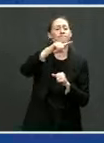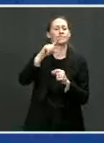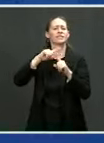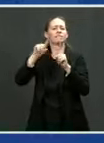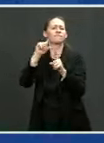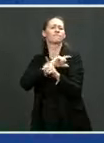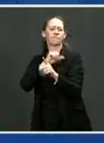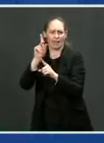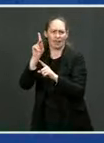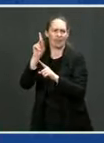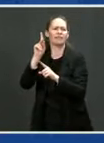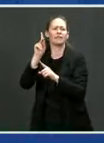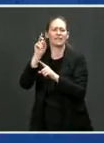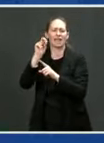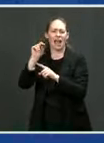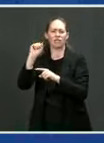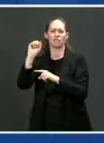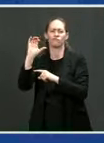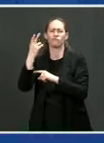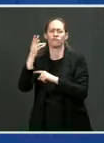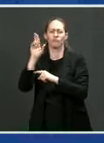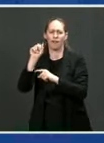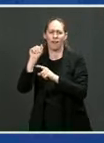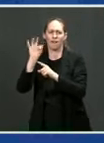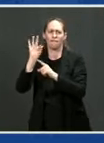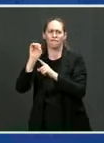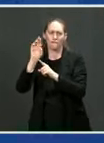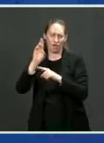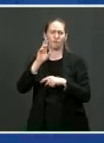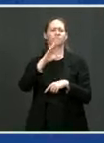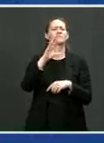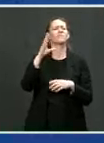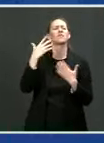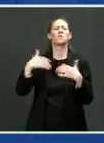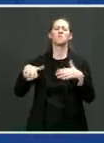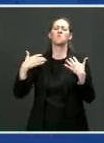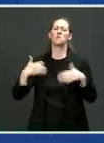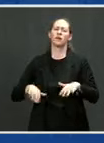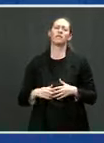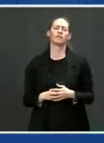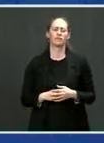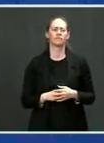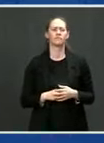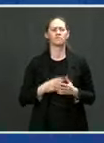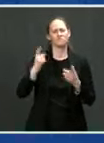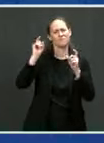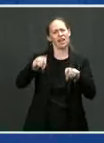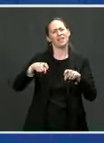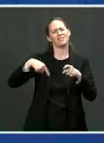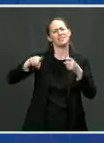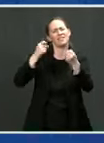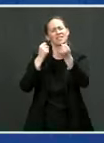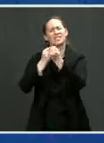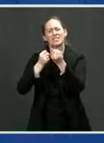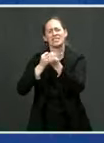Shaver. O Lord, support us all the day